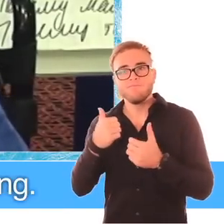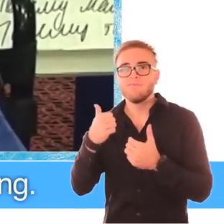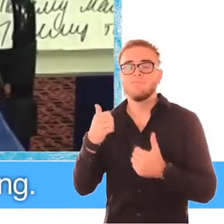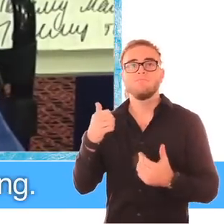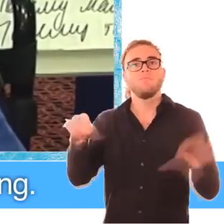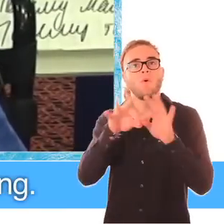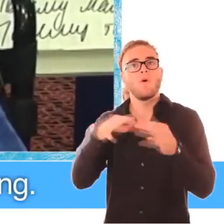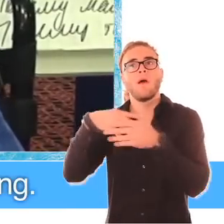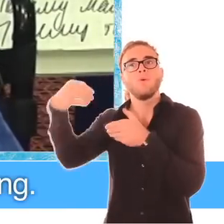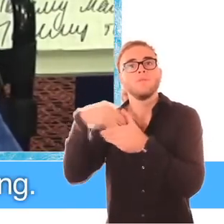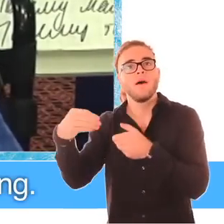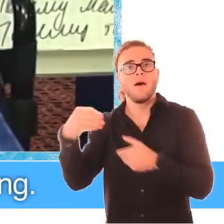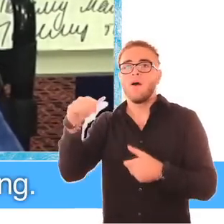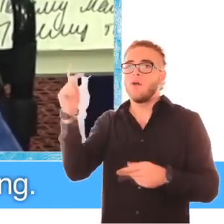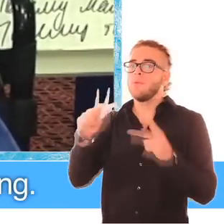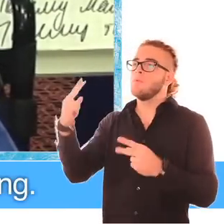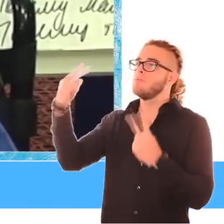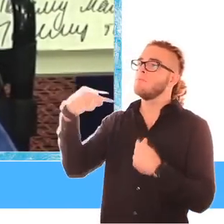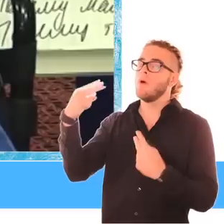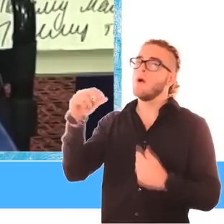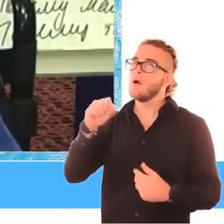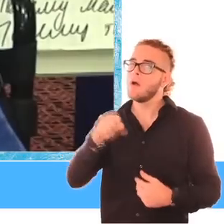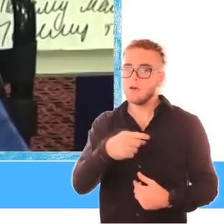outside to let other people see that you are existing.